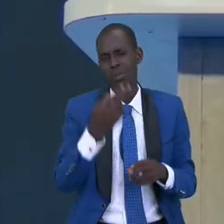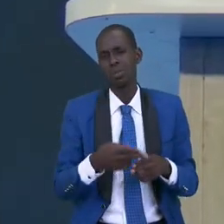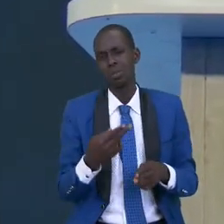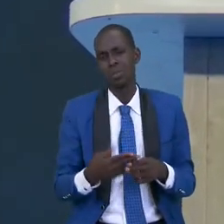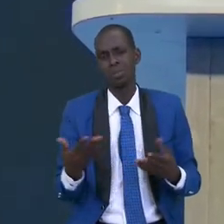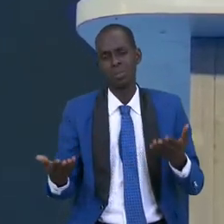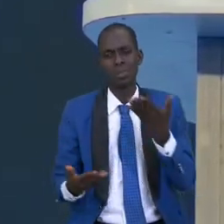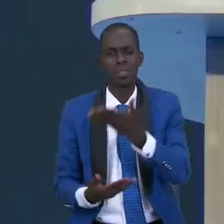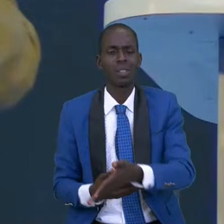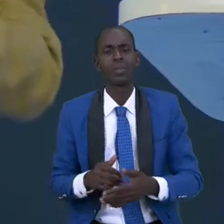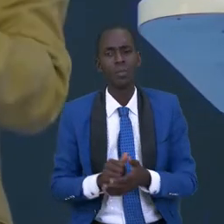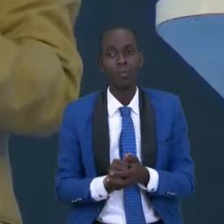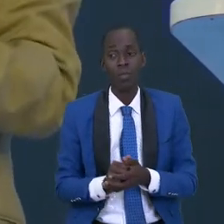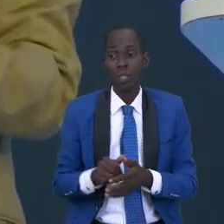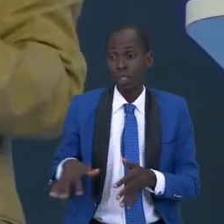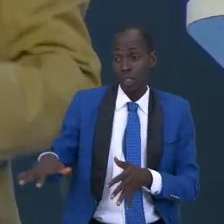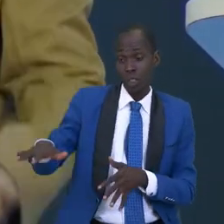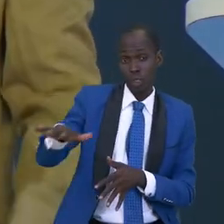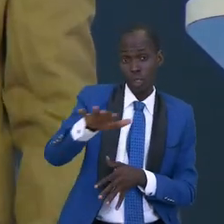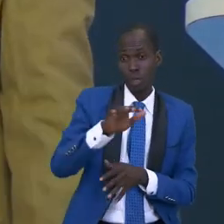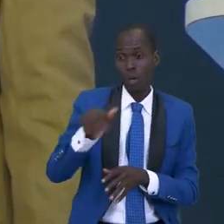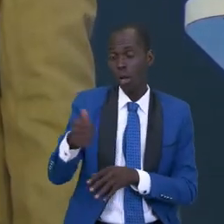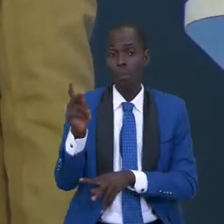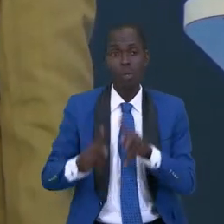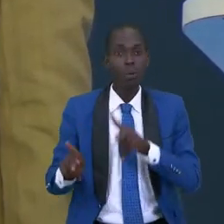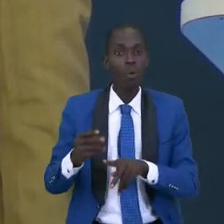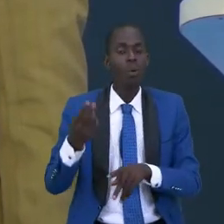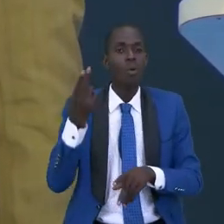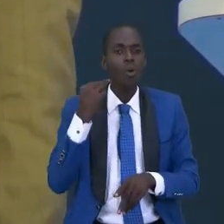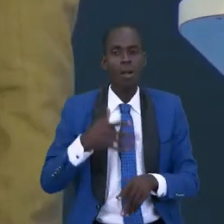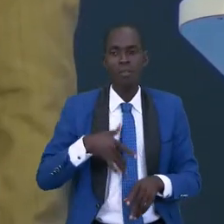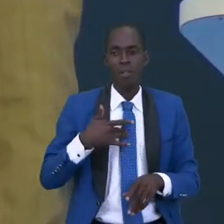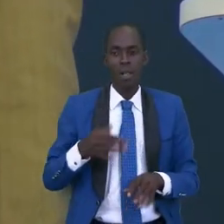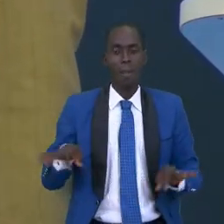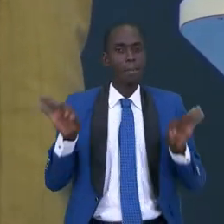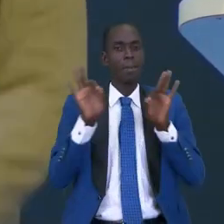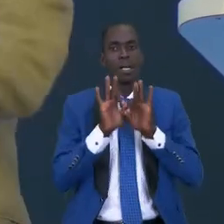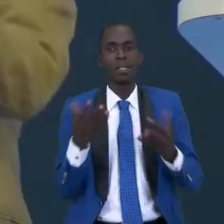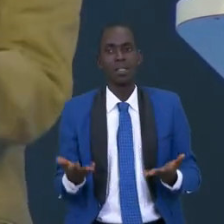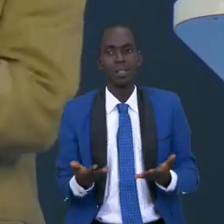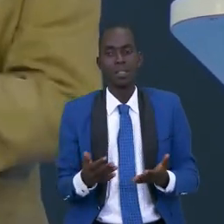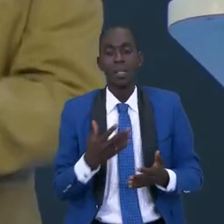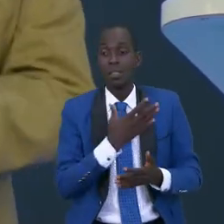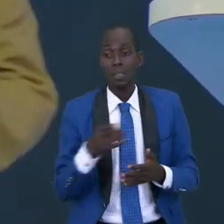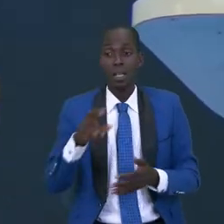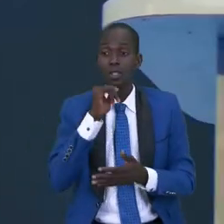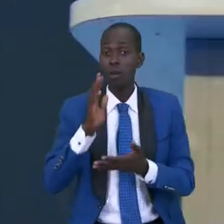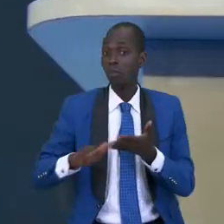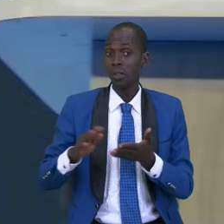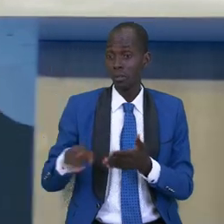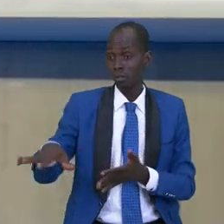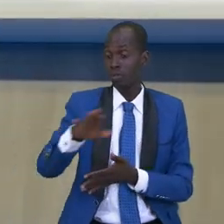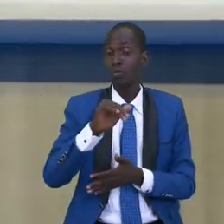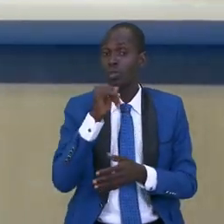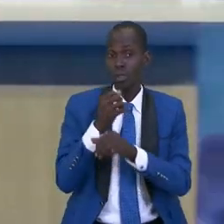who. They were claiming marriage, but they got nothing. They got nothing. They were not forgiven. They were not